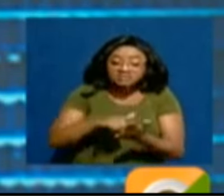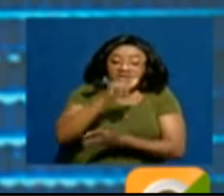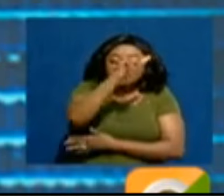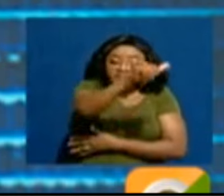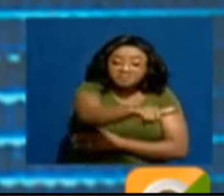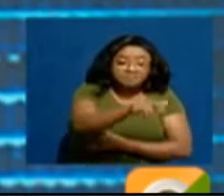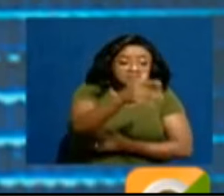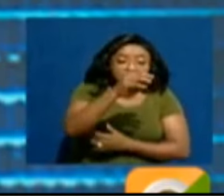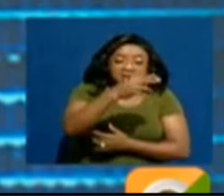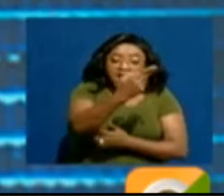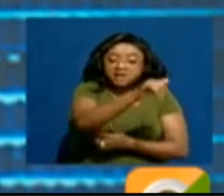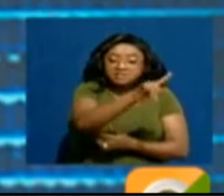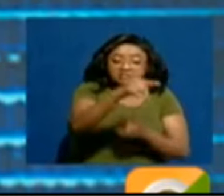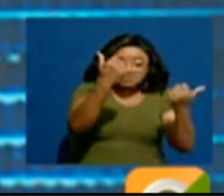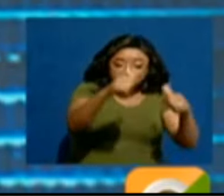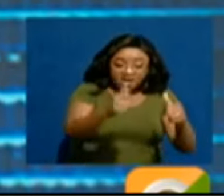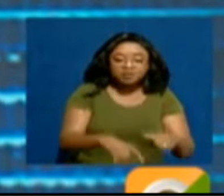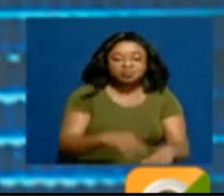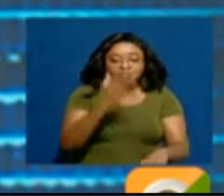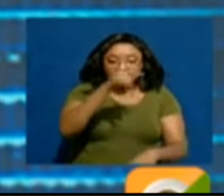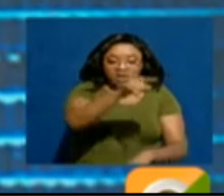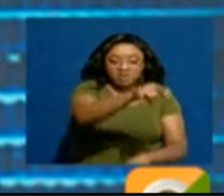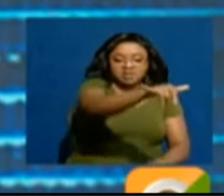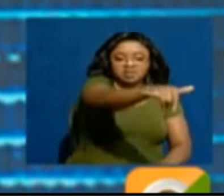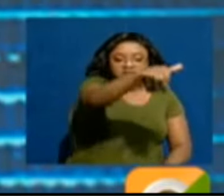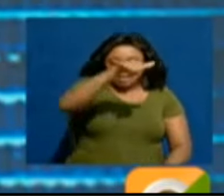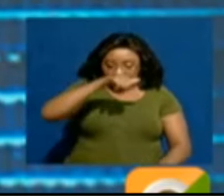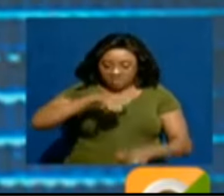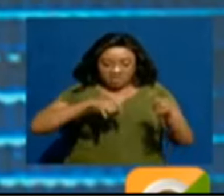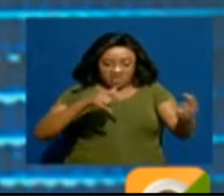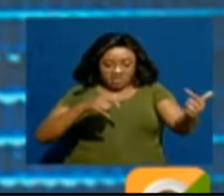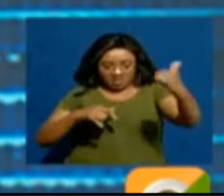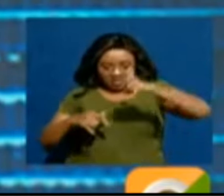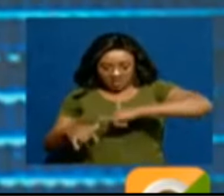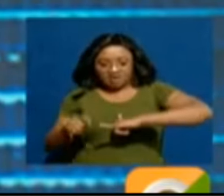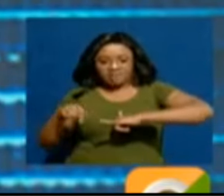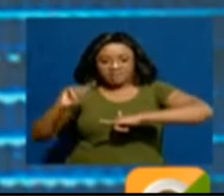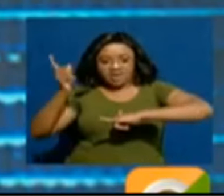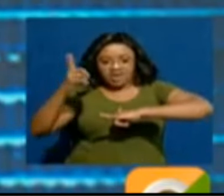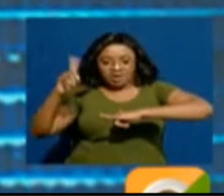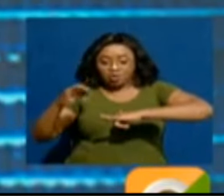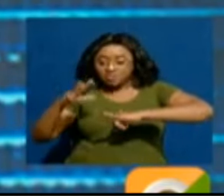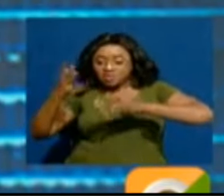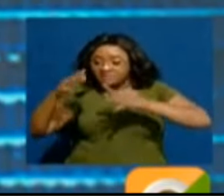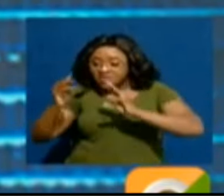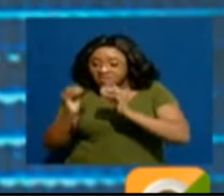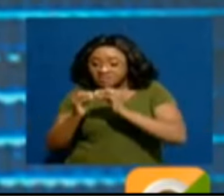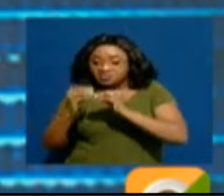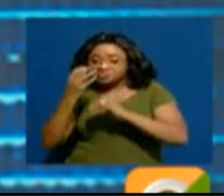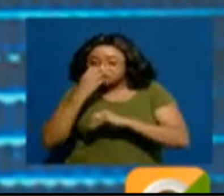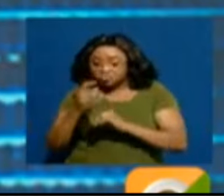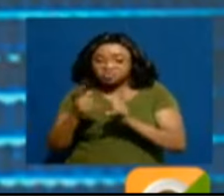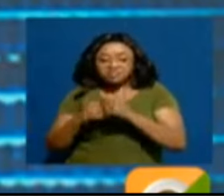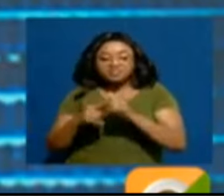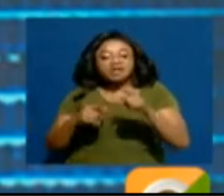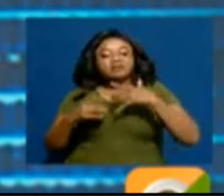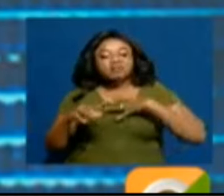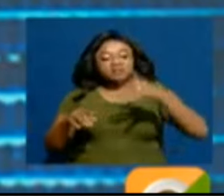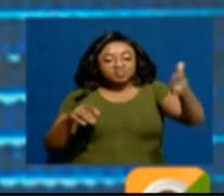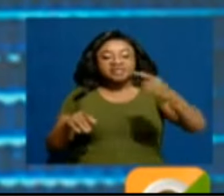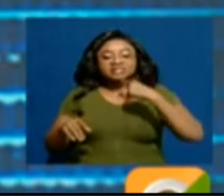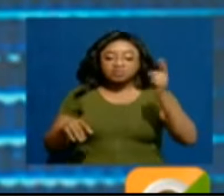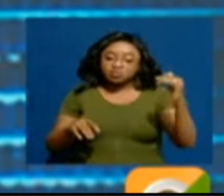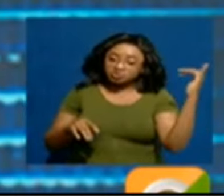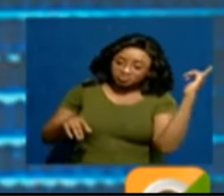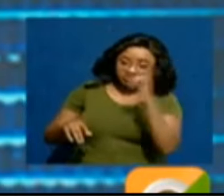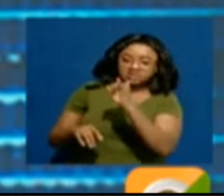Nairobi, the people of Haiti told him, don't come back, stay away with that. If that is the basis of the deployment, it is unconstitutional.